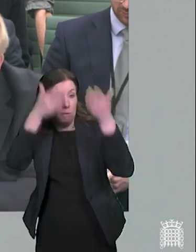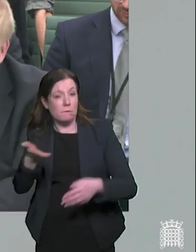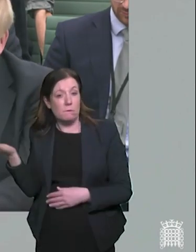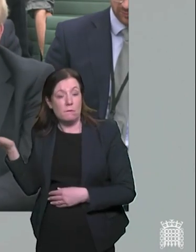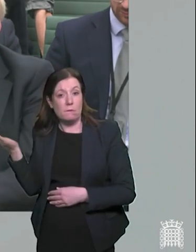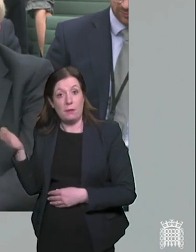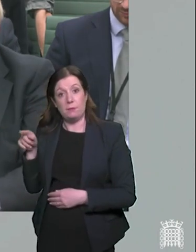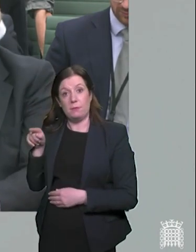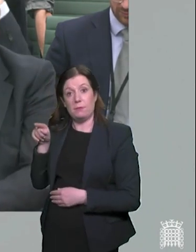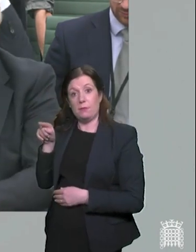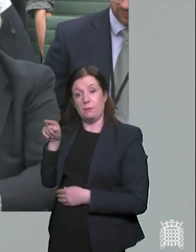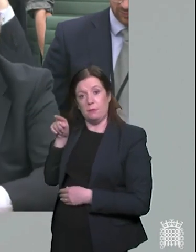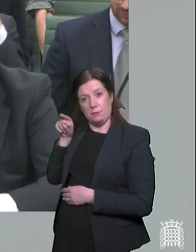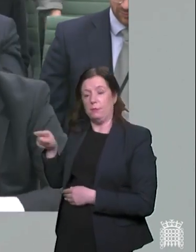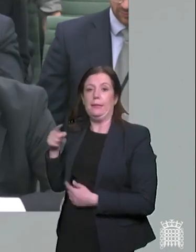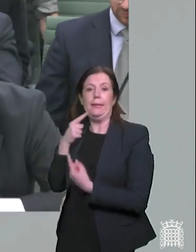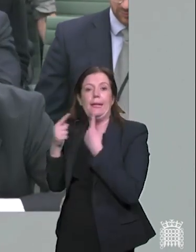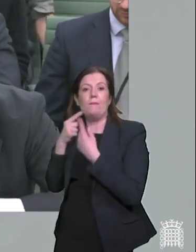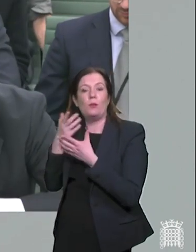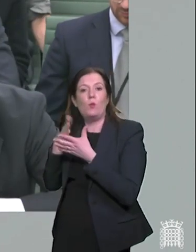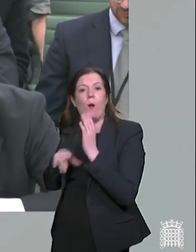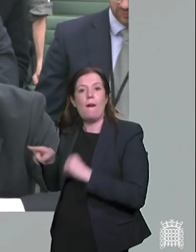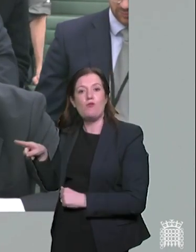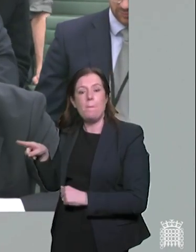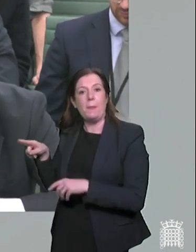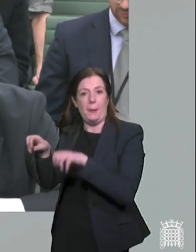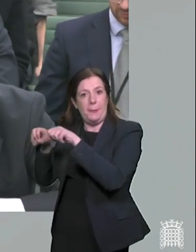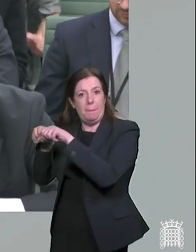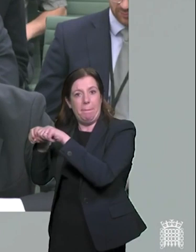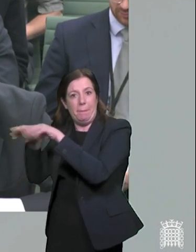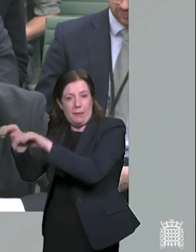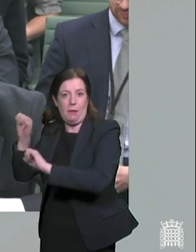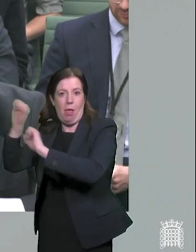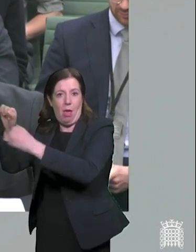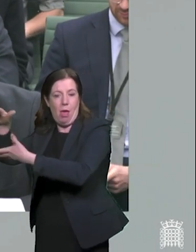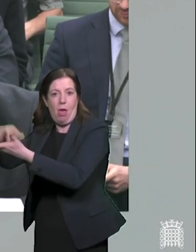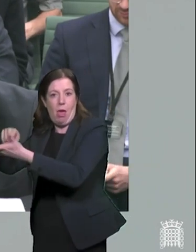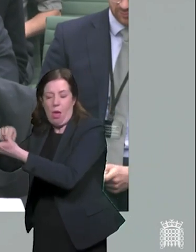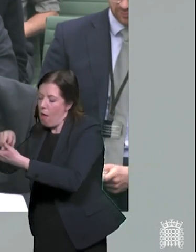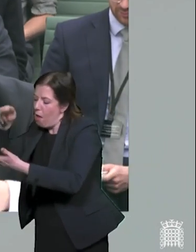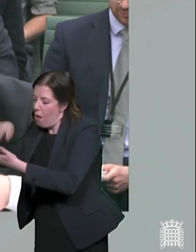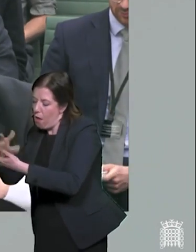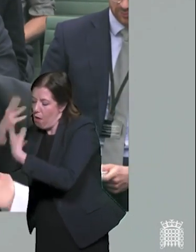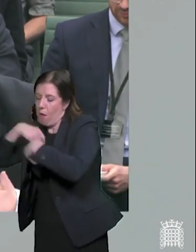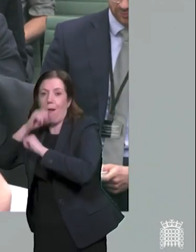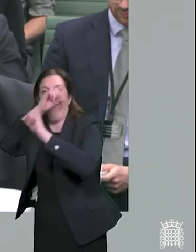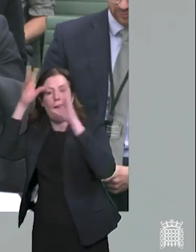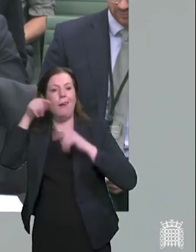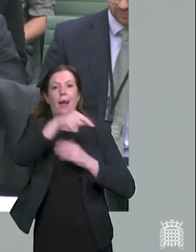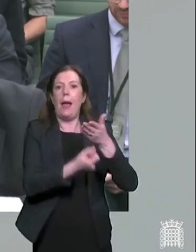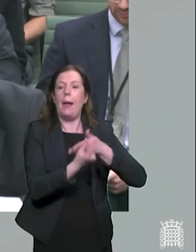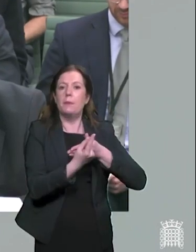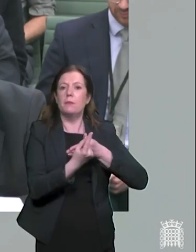place. He was then relying on media descriptions of that event, which had